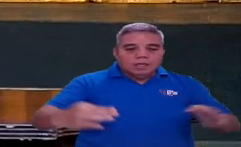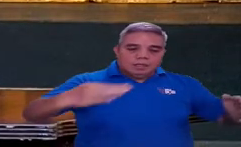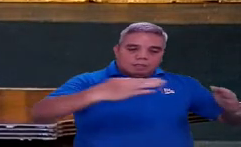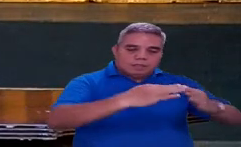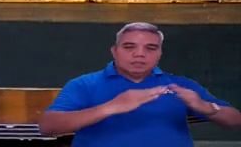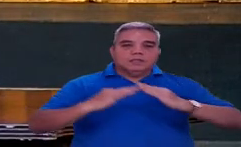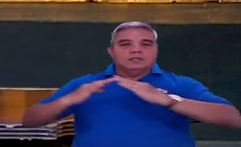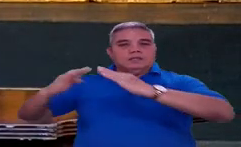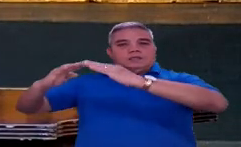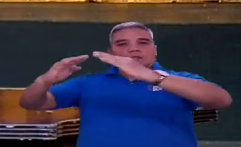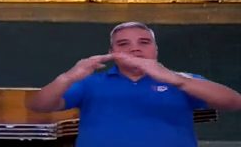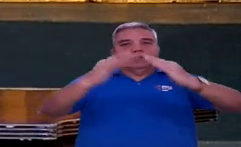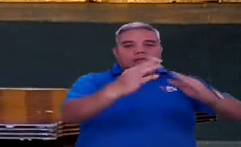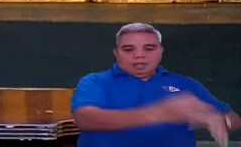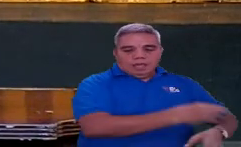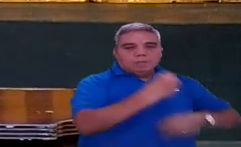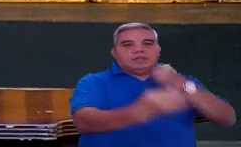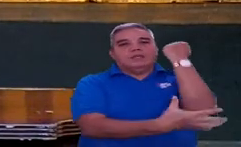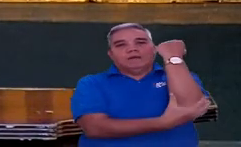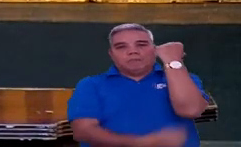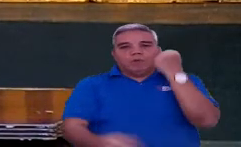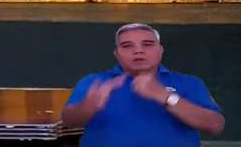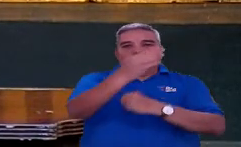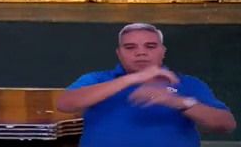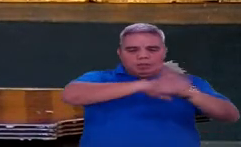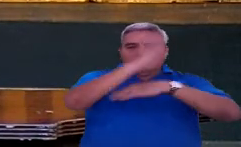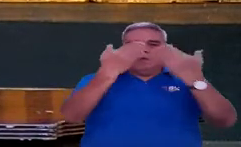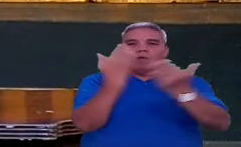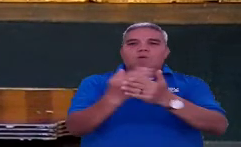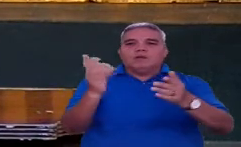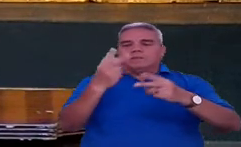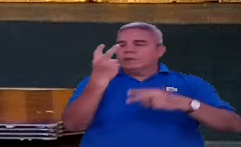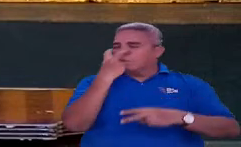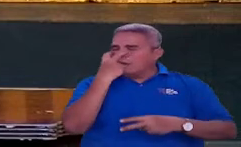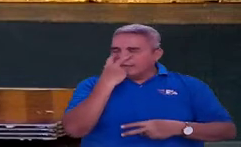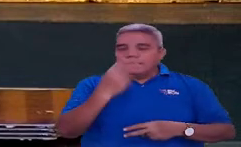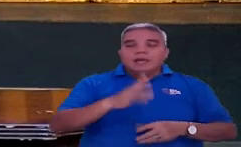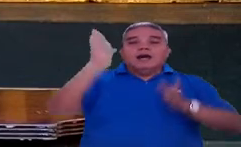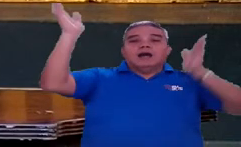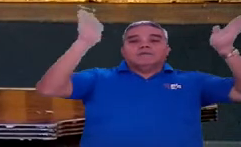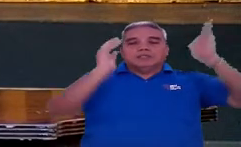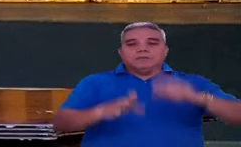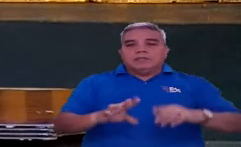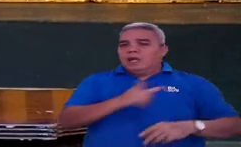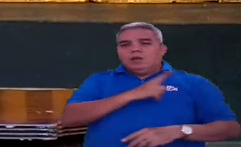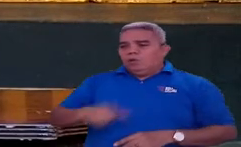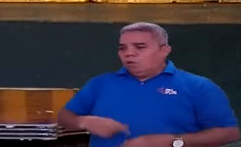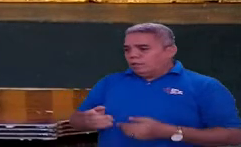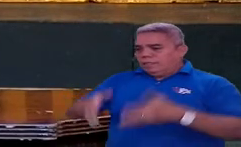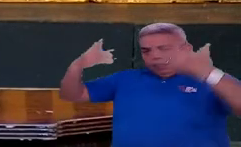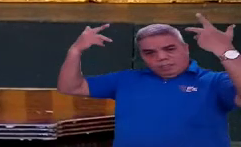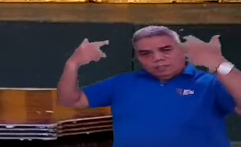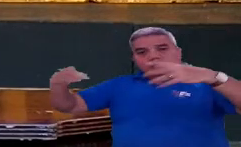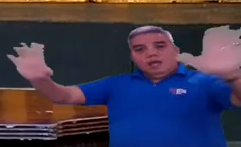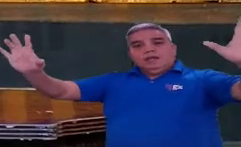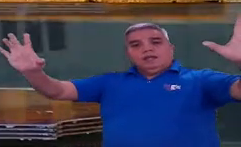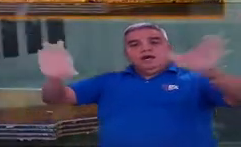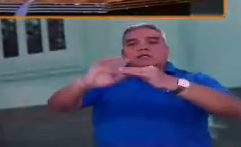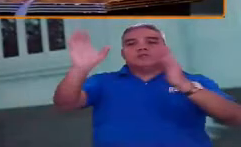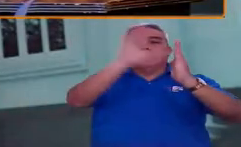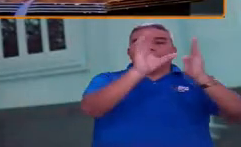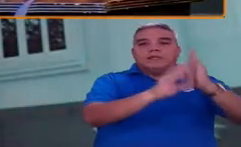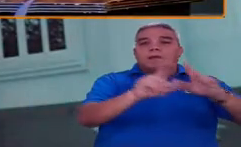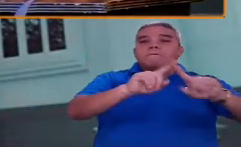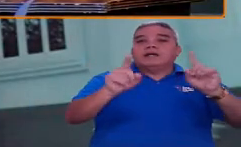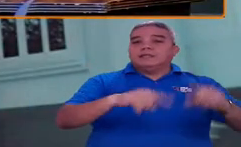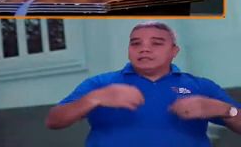city and bring in hither the poor and the maimed and the halt and the blind." And the servant said, "Lord, it is done as thou hast commanded,